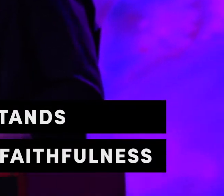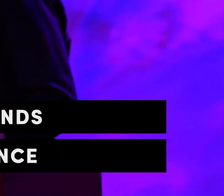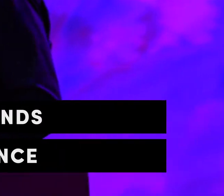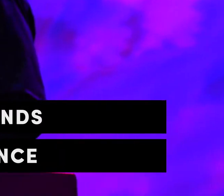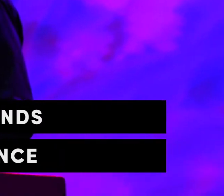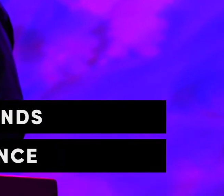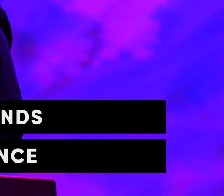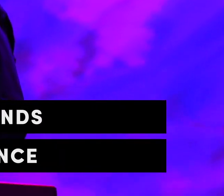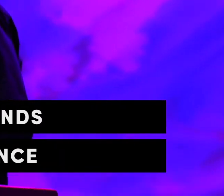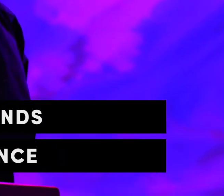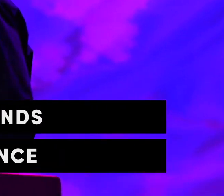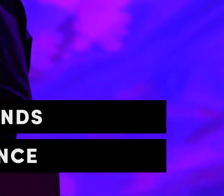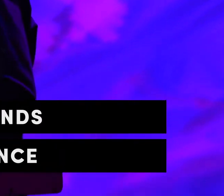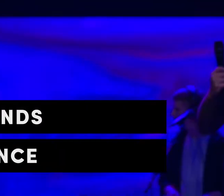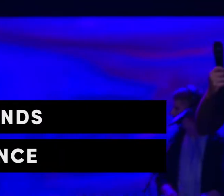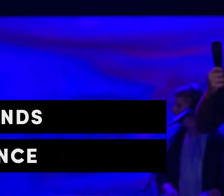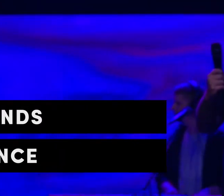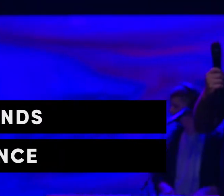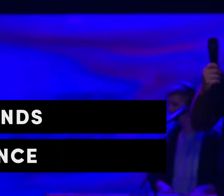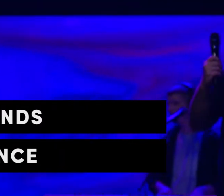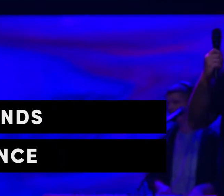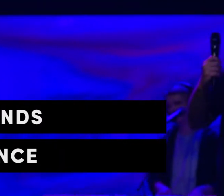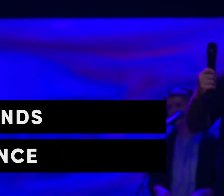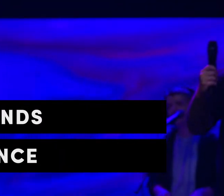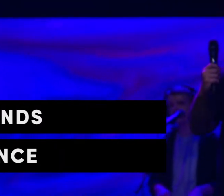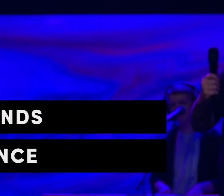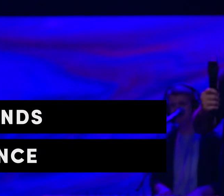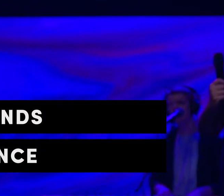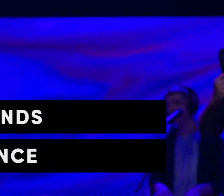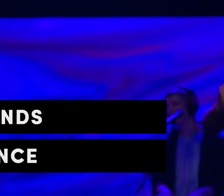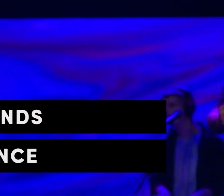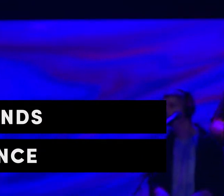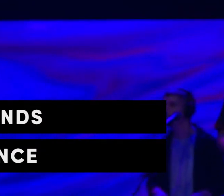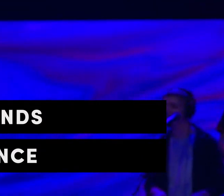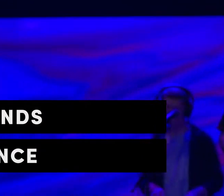Faithfulness. I'm still in your hands. This is my